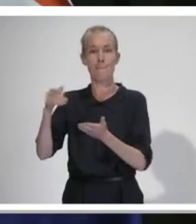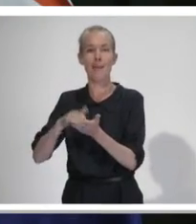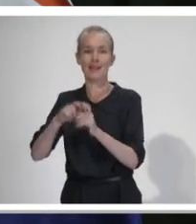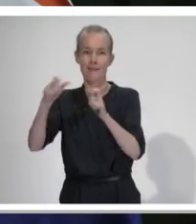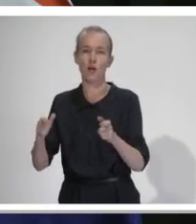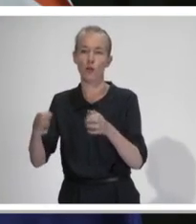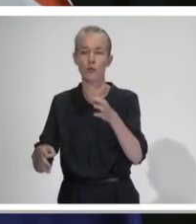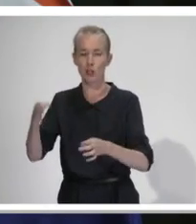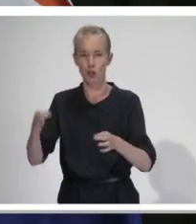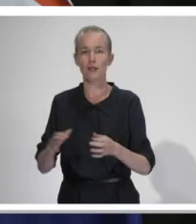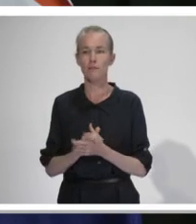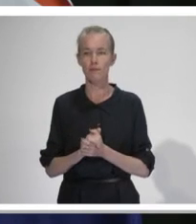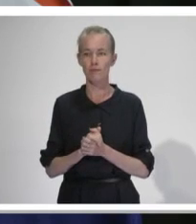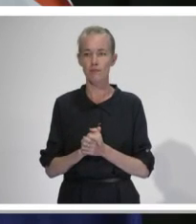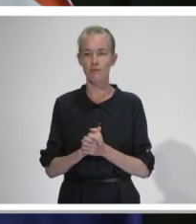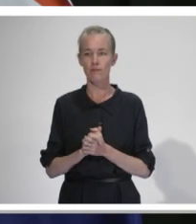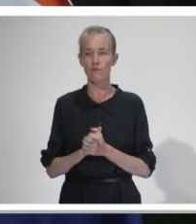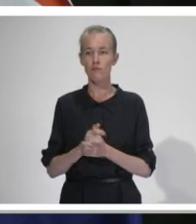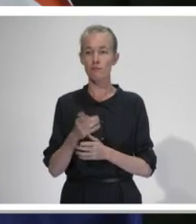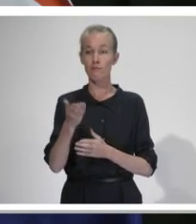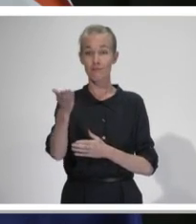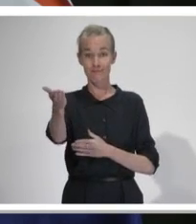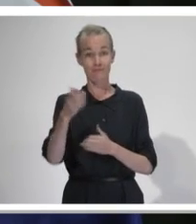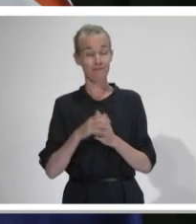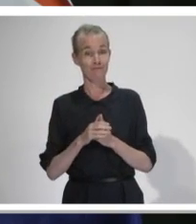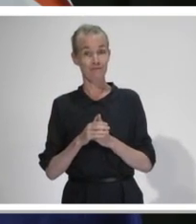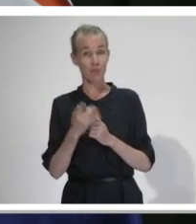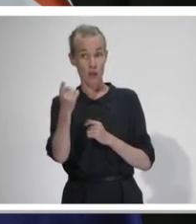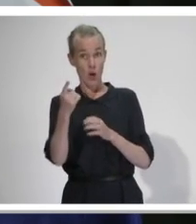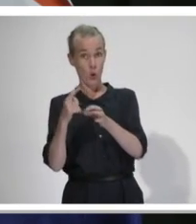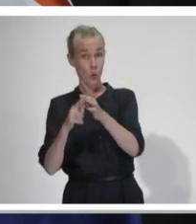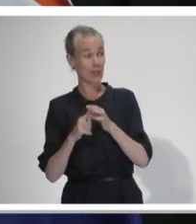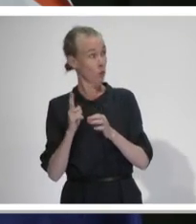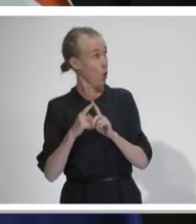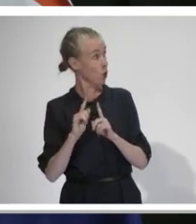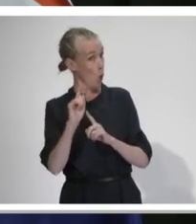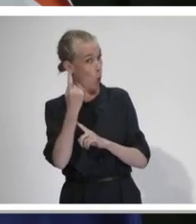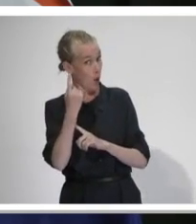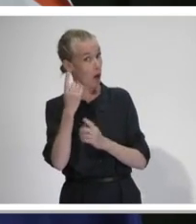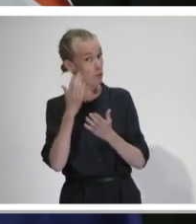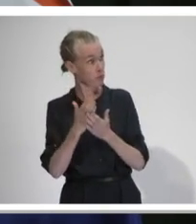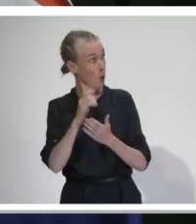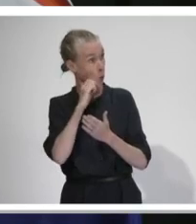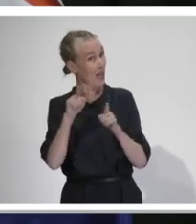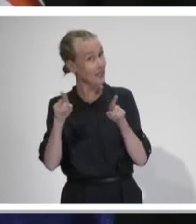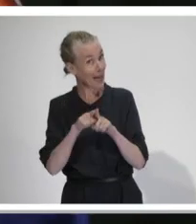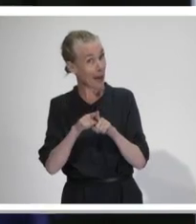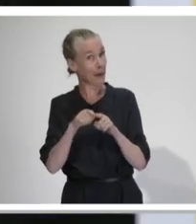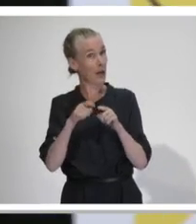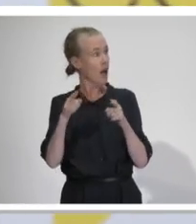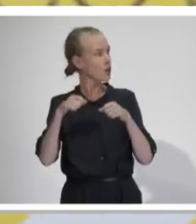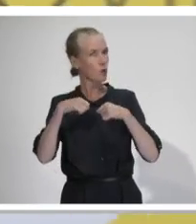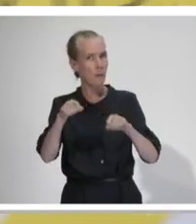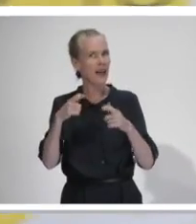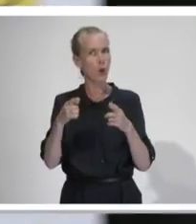Sorry, Mikey. When can we expect the testing to be done in Auckland, and is it still being done in South Auckland? So this was a